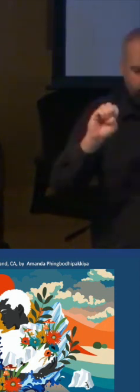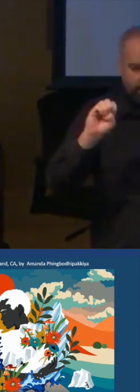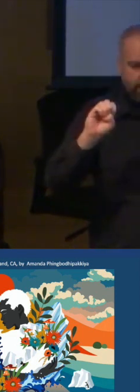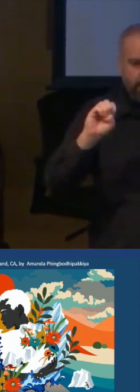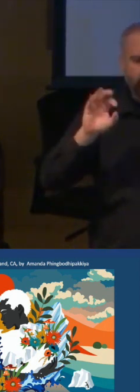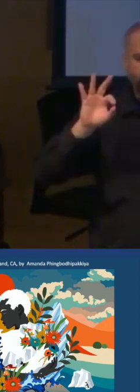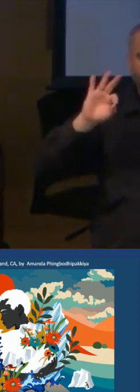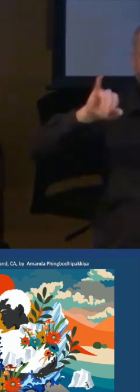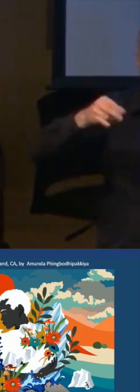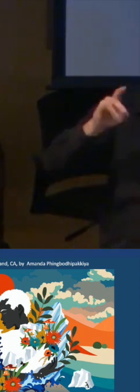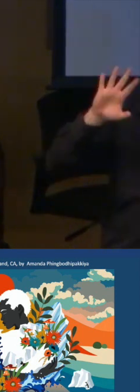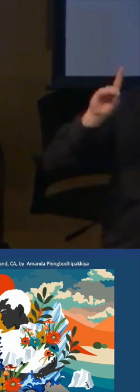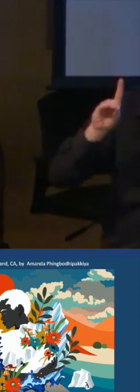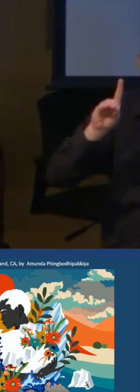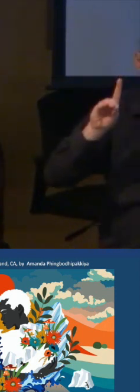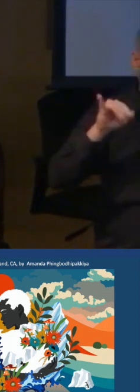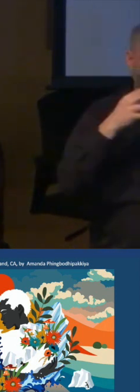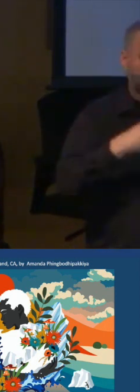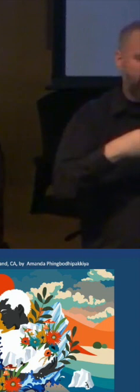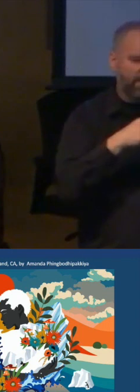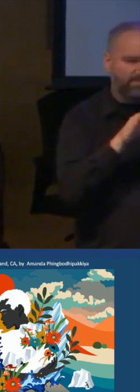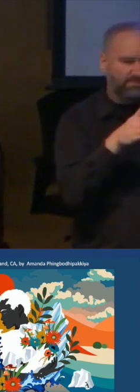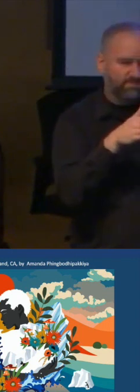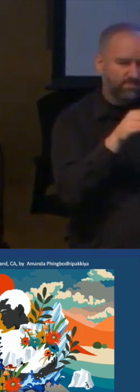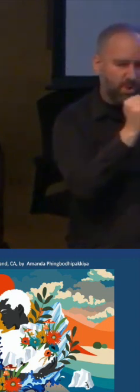description of the work in the background.